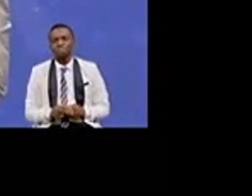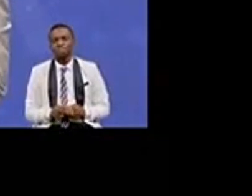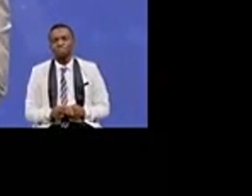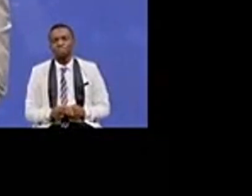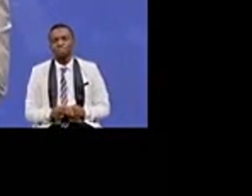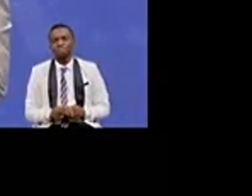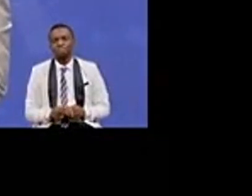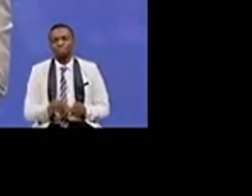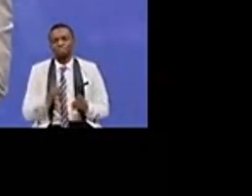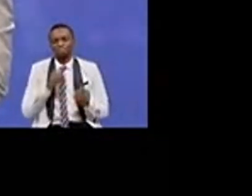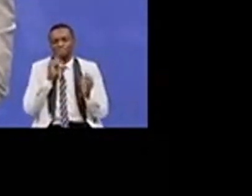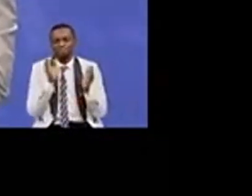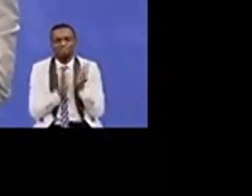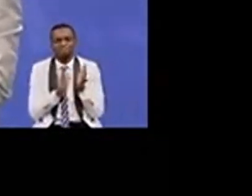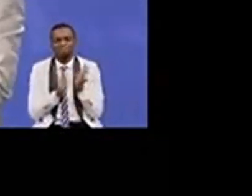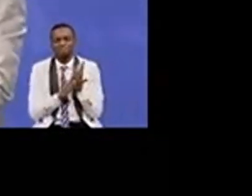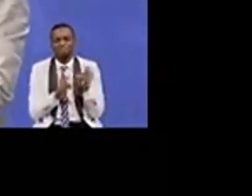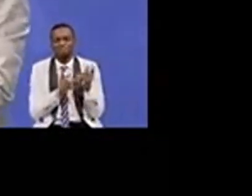Praise the Lord.